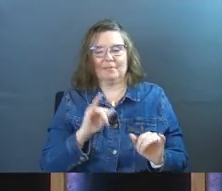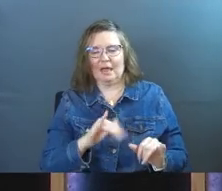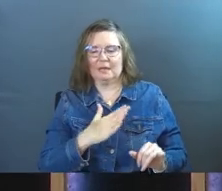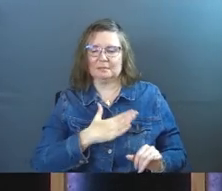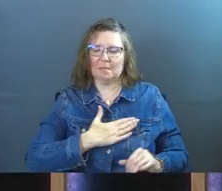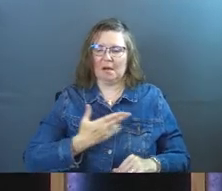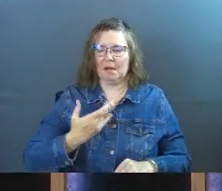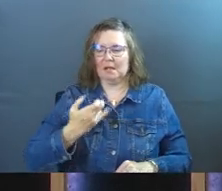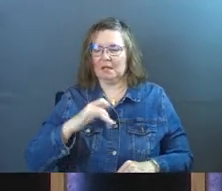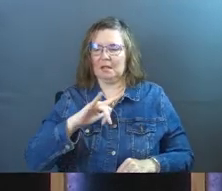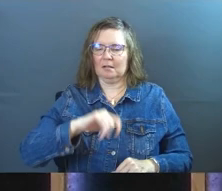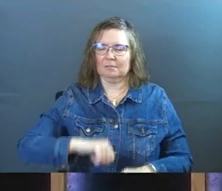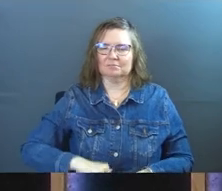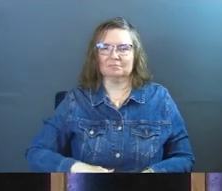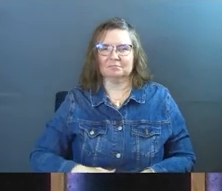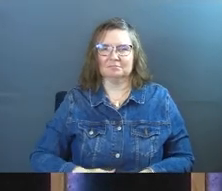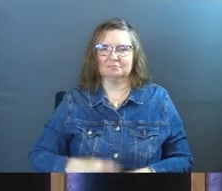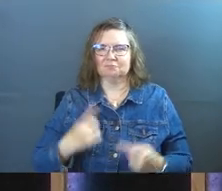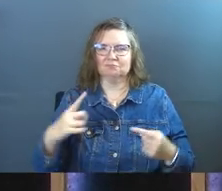hill.